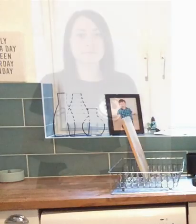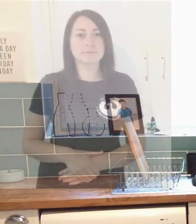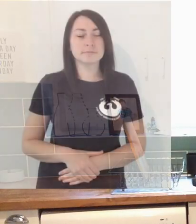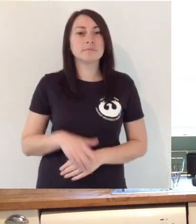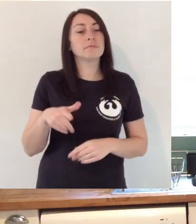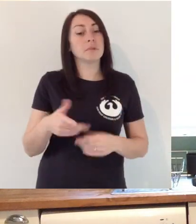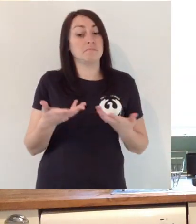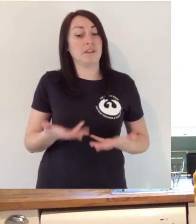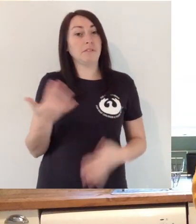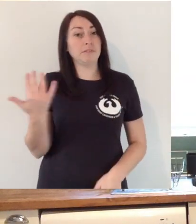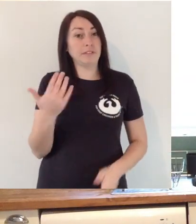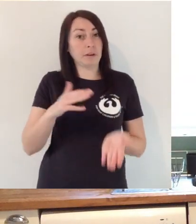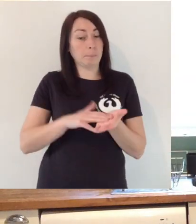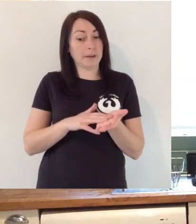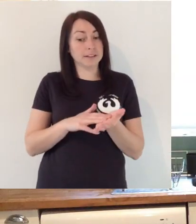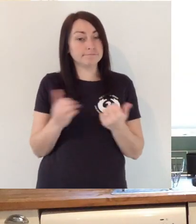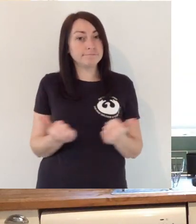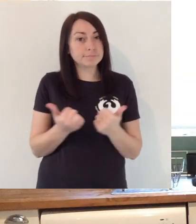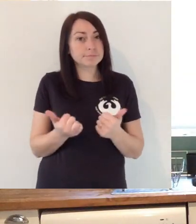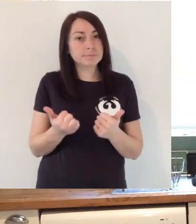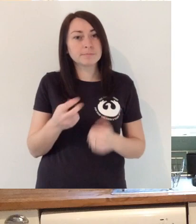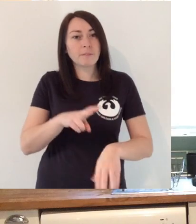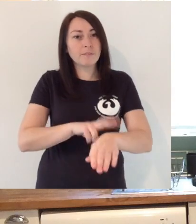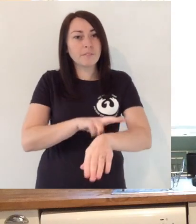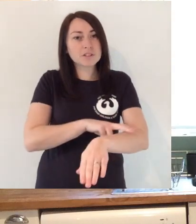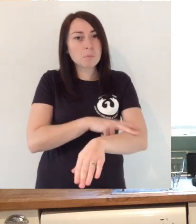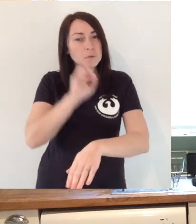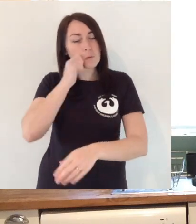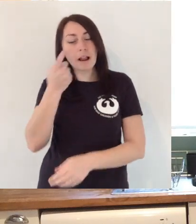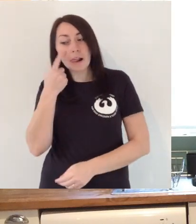It's been about 15 minutes. I'm just going to have a look at my vegetables.